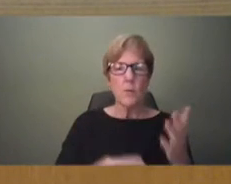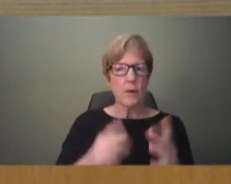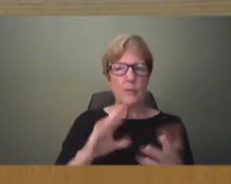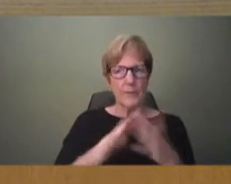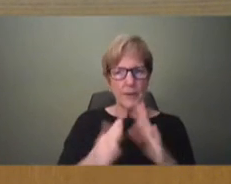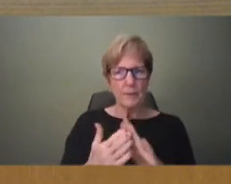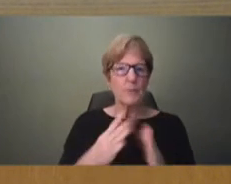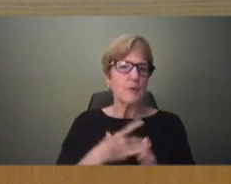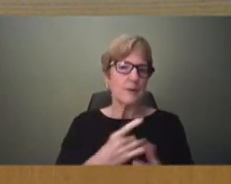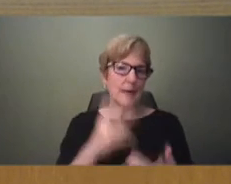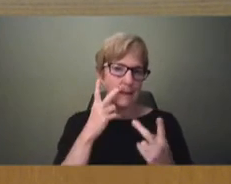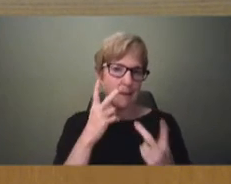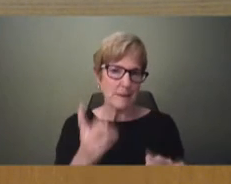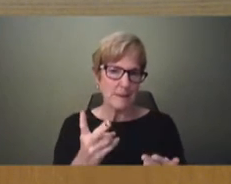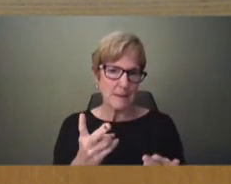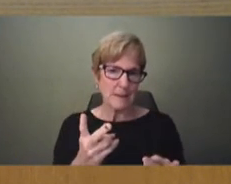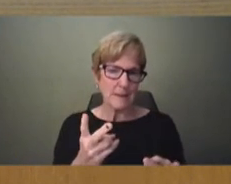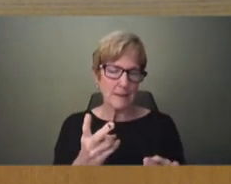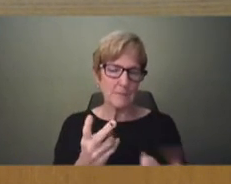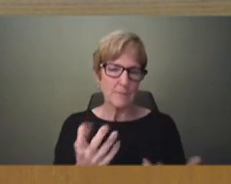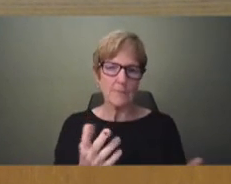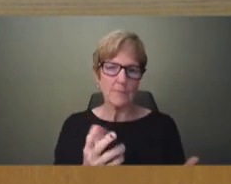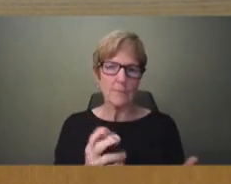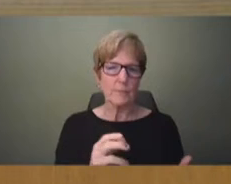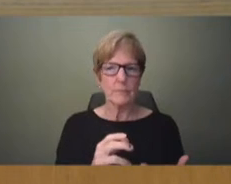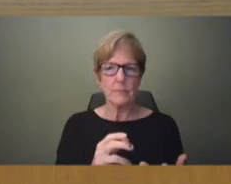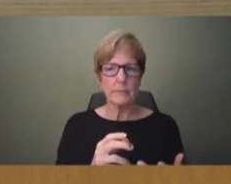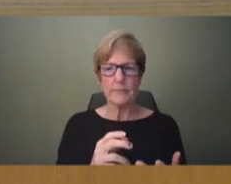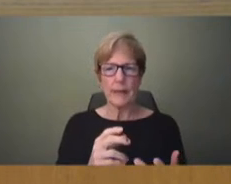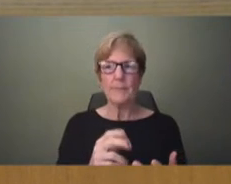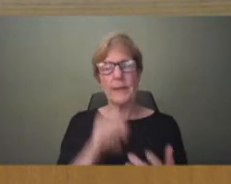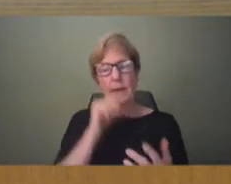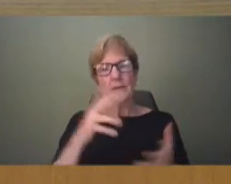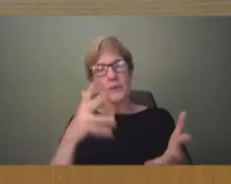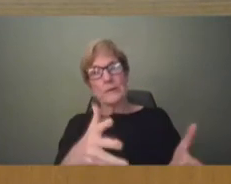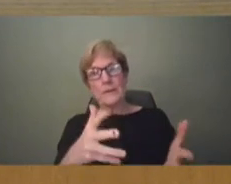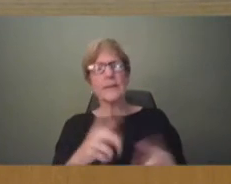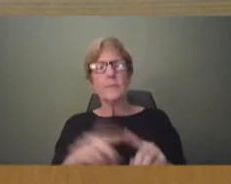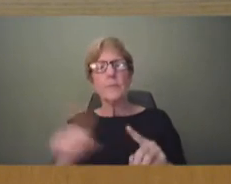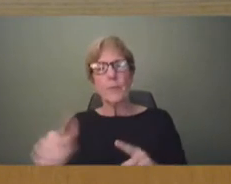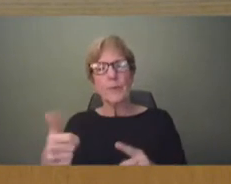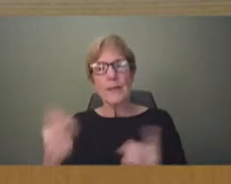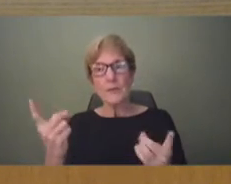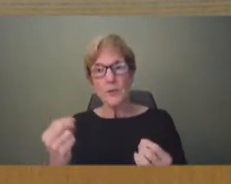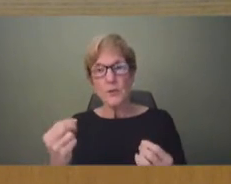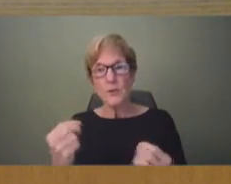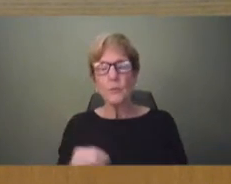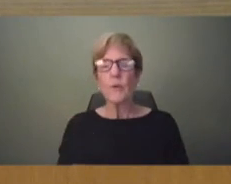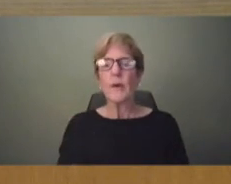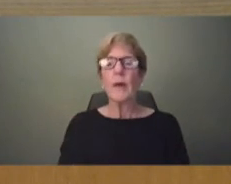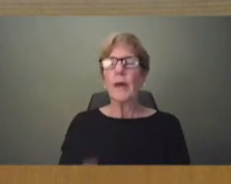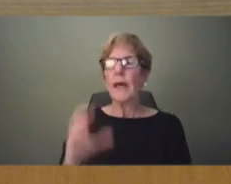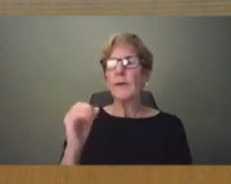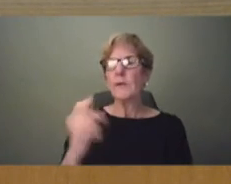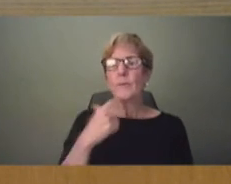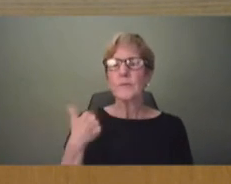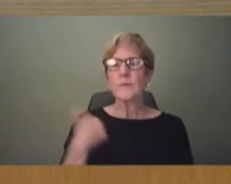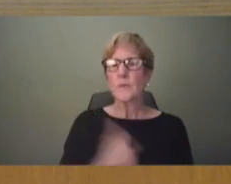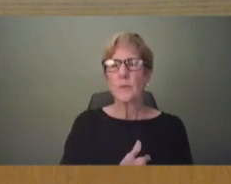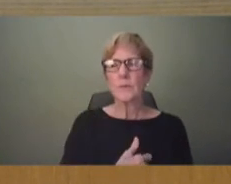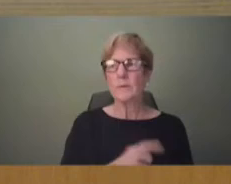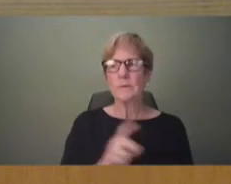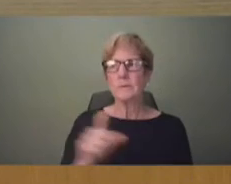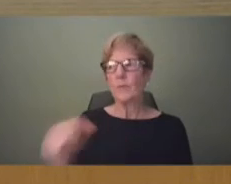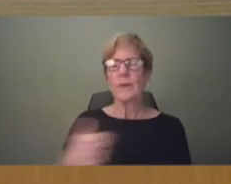see be beside just not doing anything and we haven't had anybody to kind of tell us that um